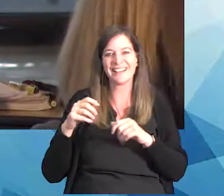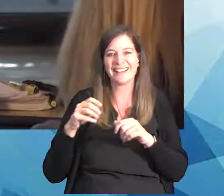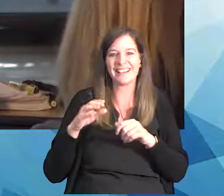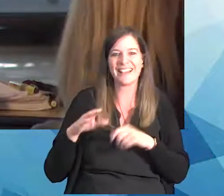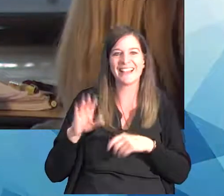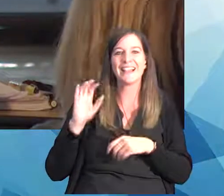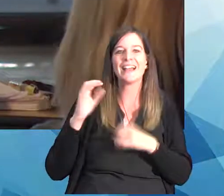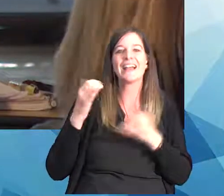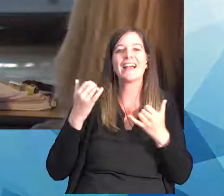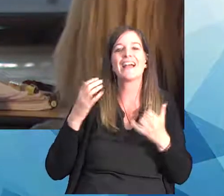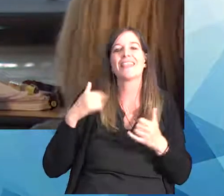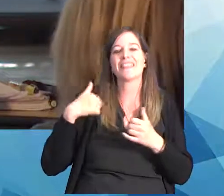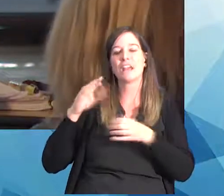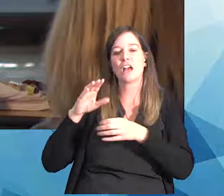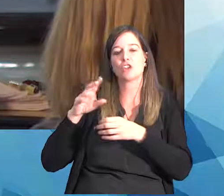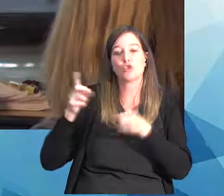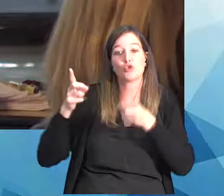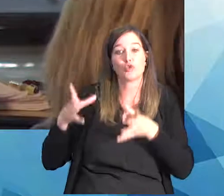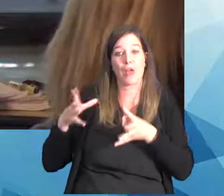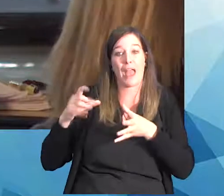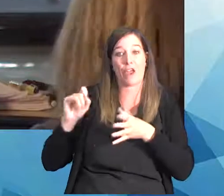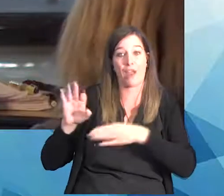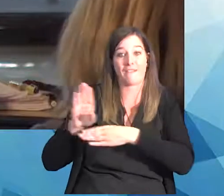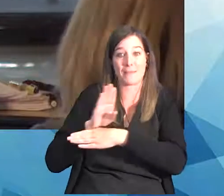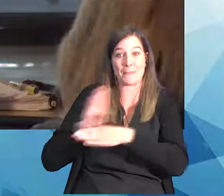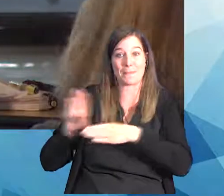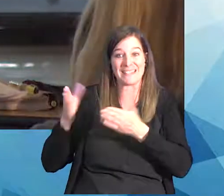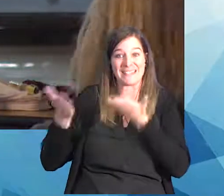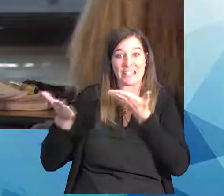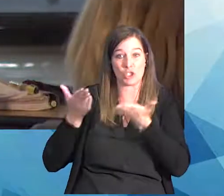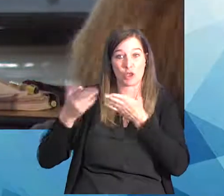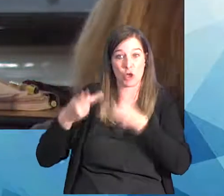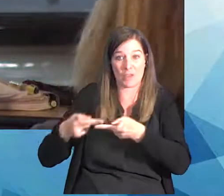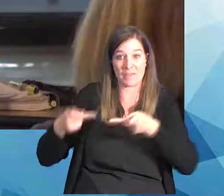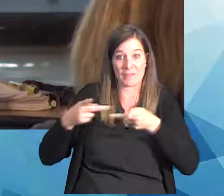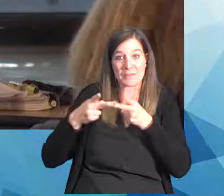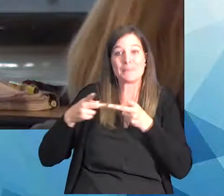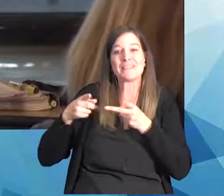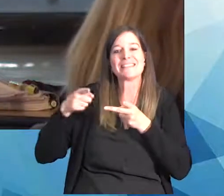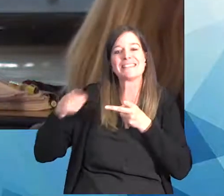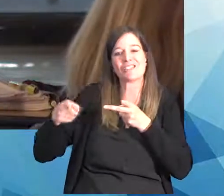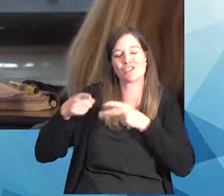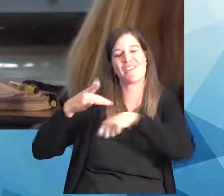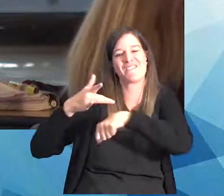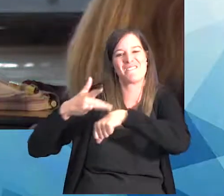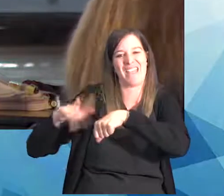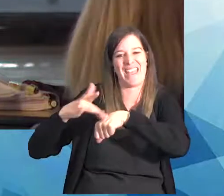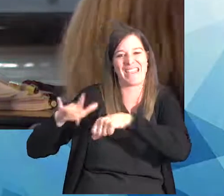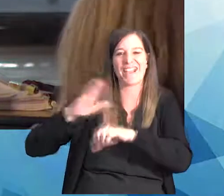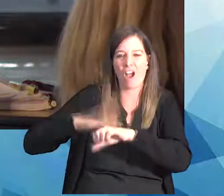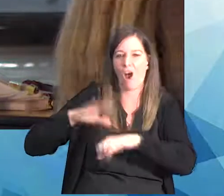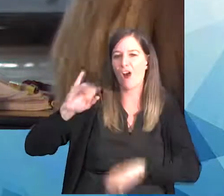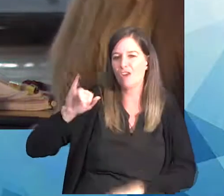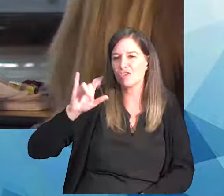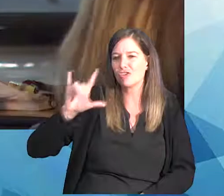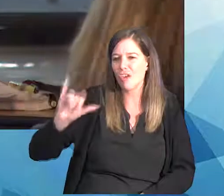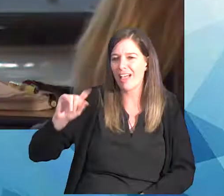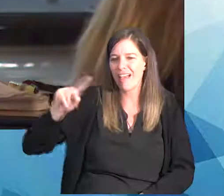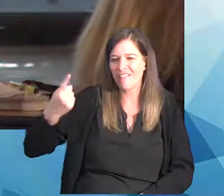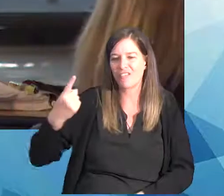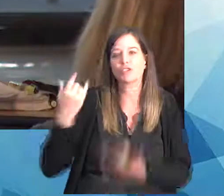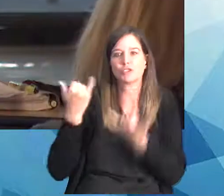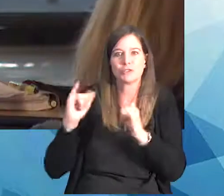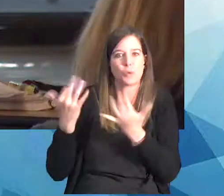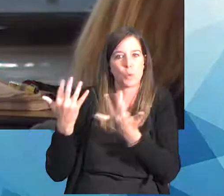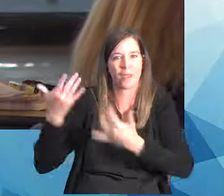became vacant July 1st and still has not yet been filled. Thankfully, we were able to complete interviews on Tuesday, and